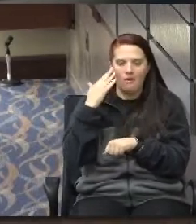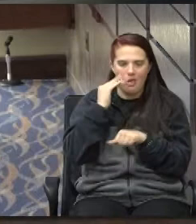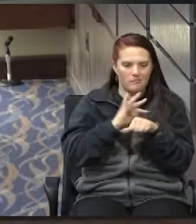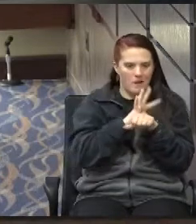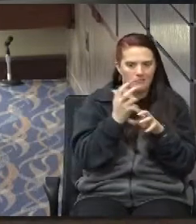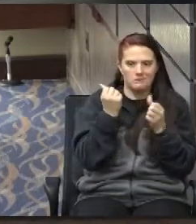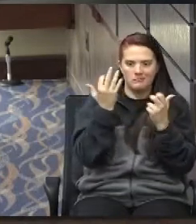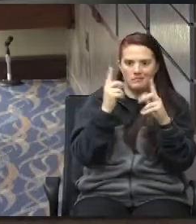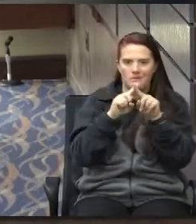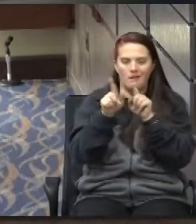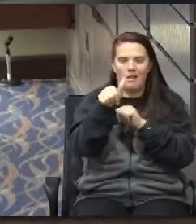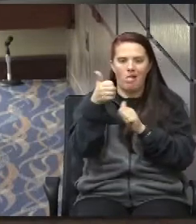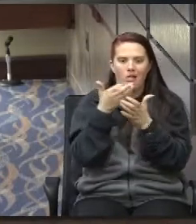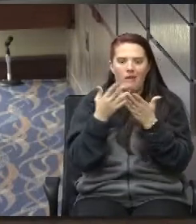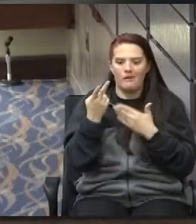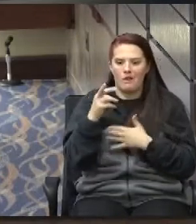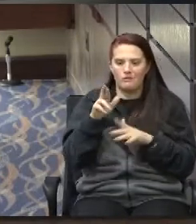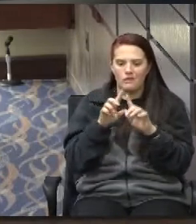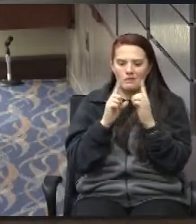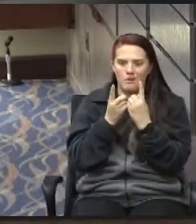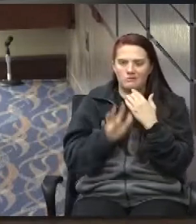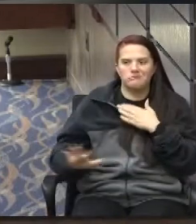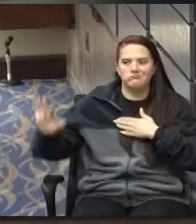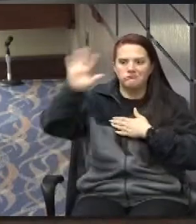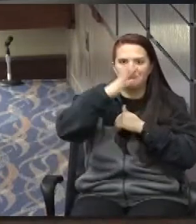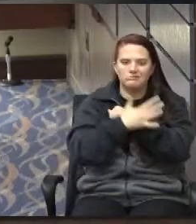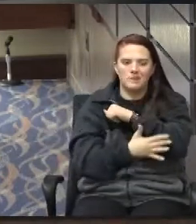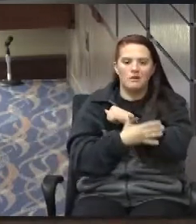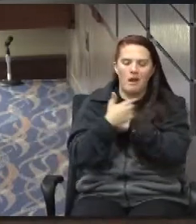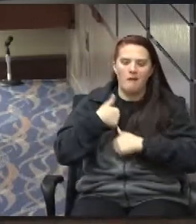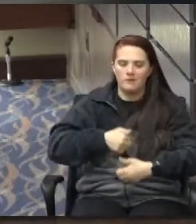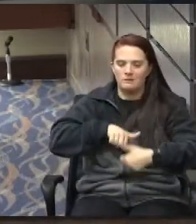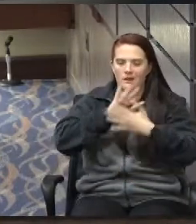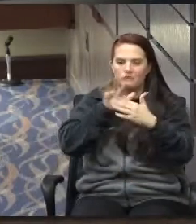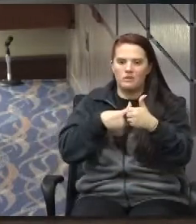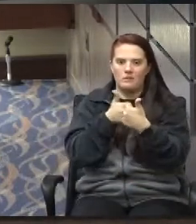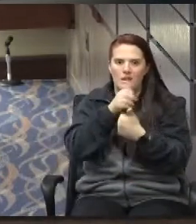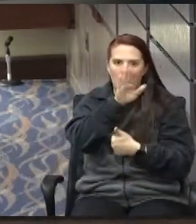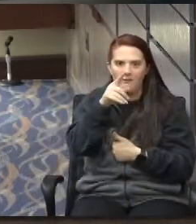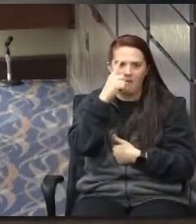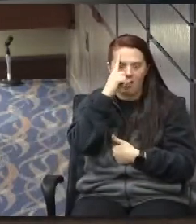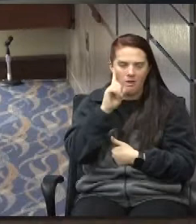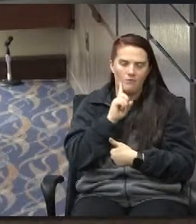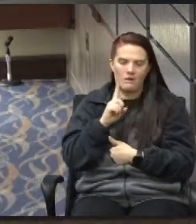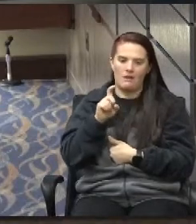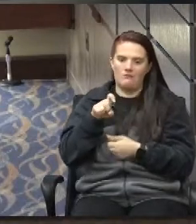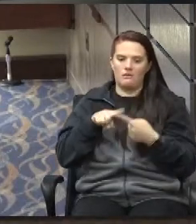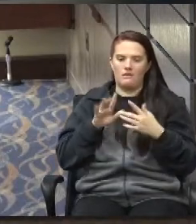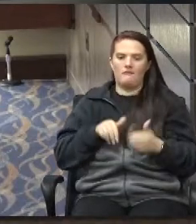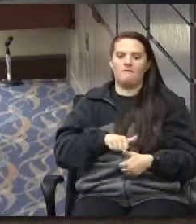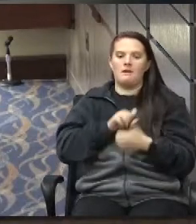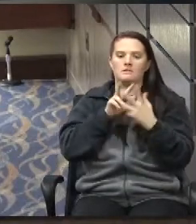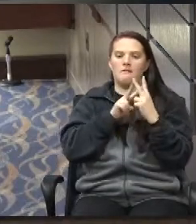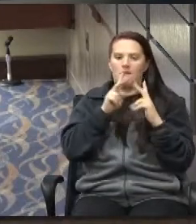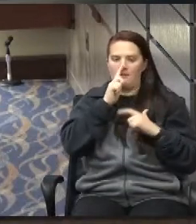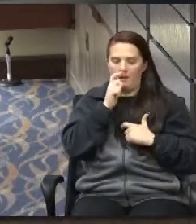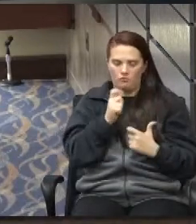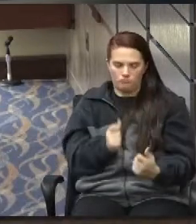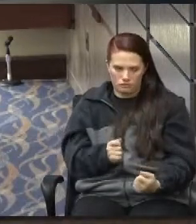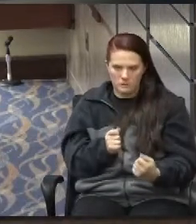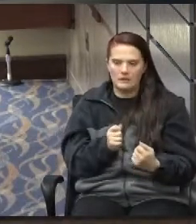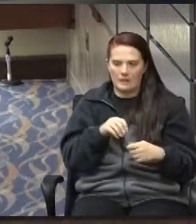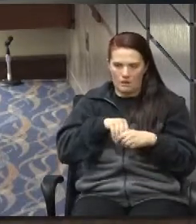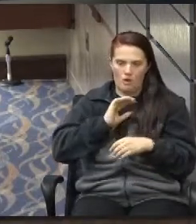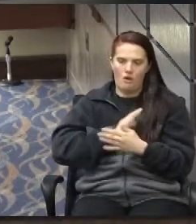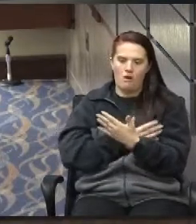other things, HR departments across the country have faced challenges that they never thought they'd be having to face, and it is a very interesting and odd economy